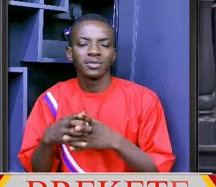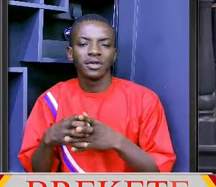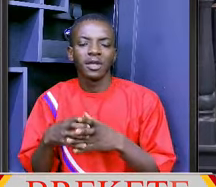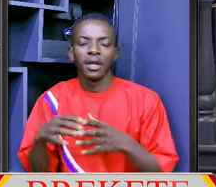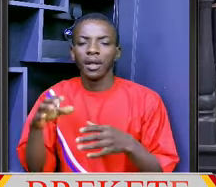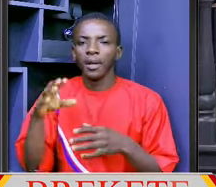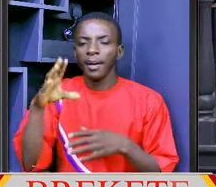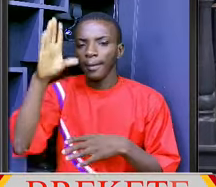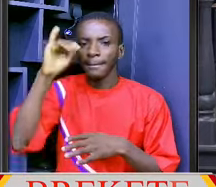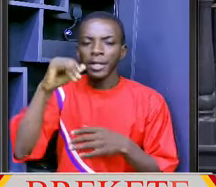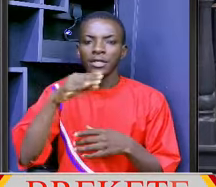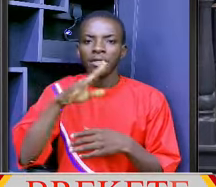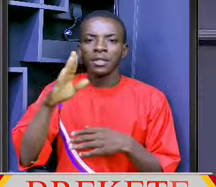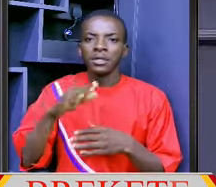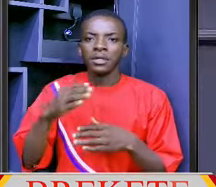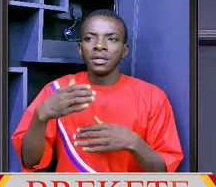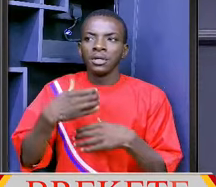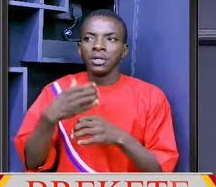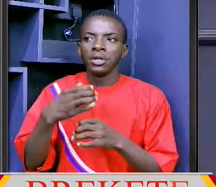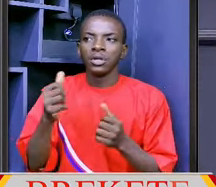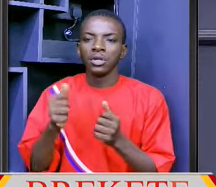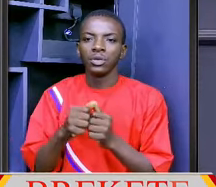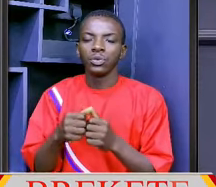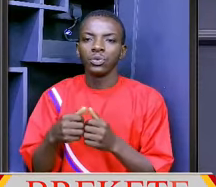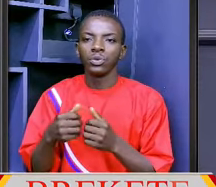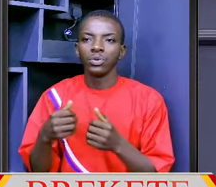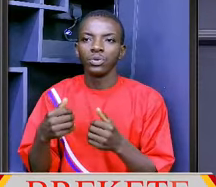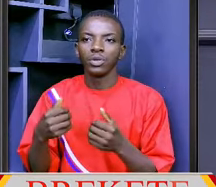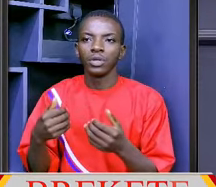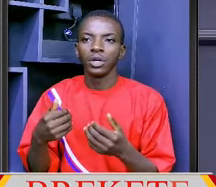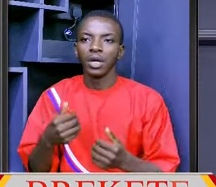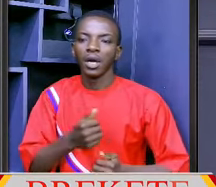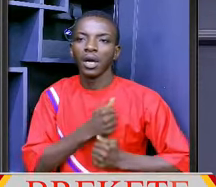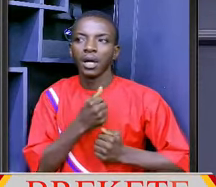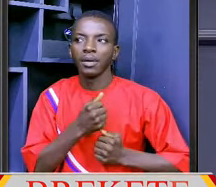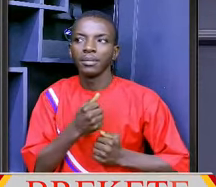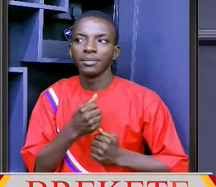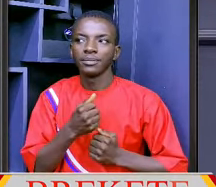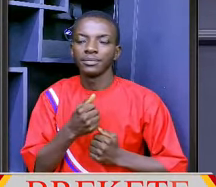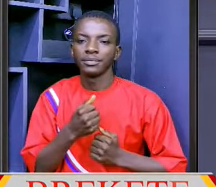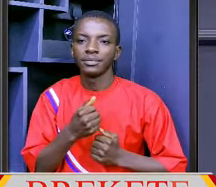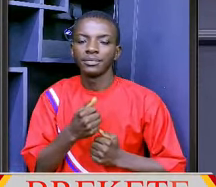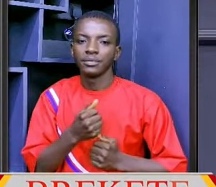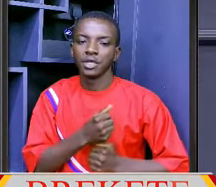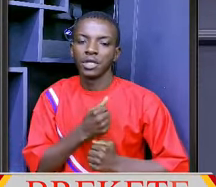the contractor with the armed forces, with the